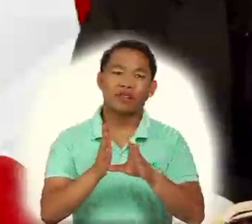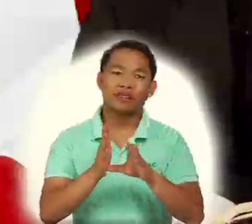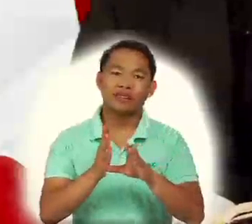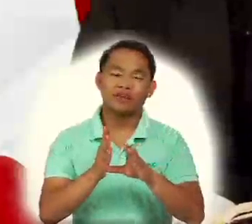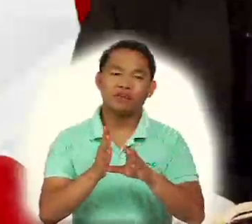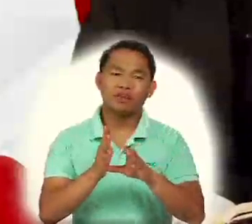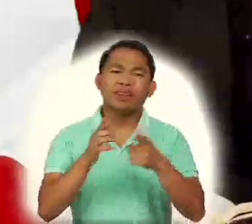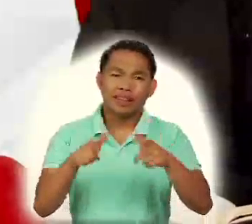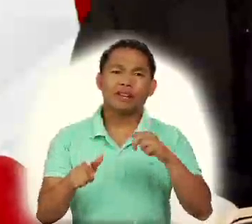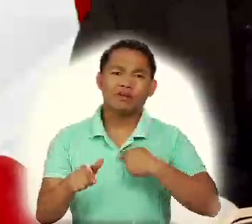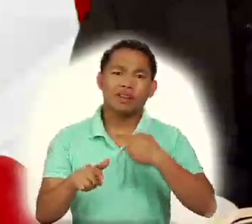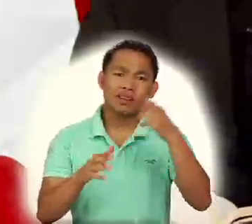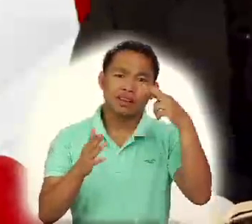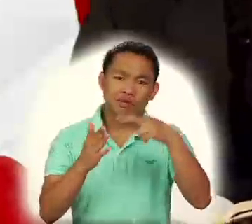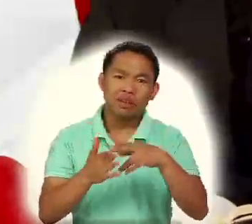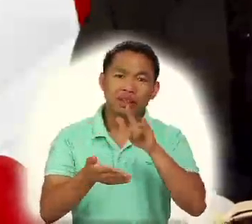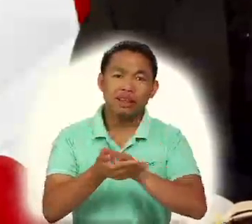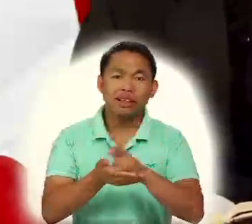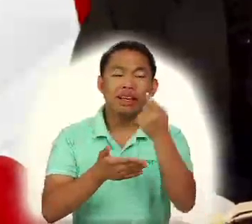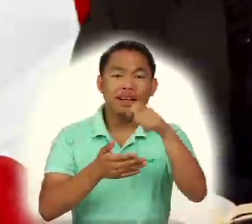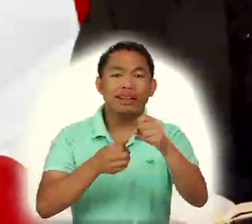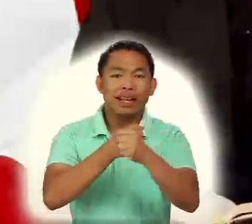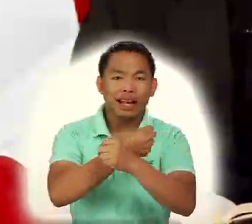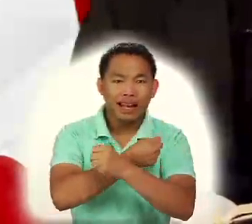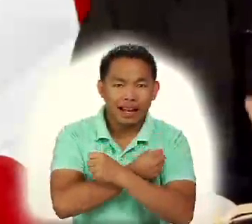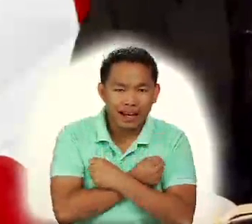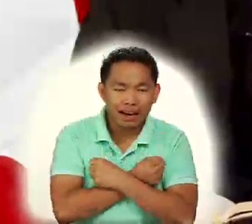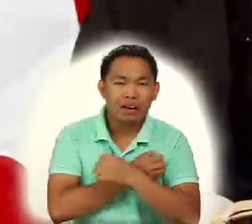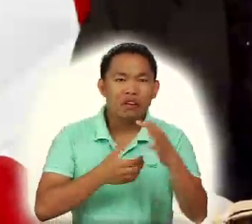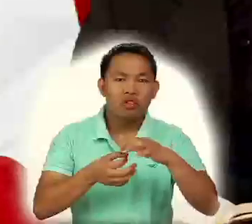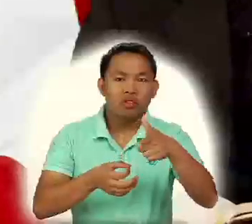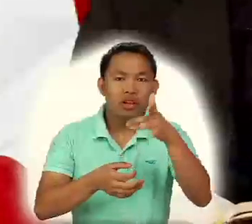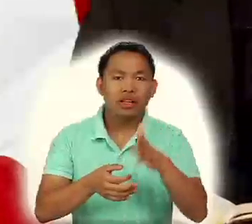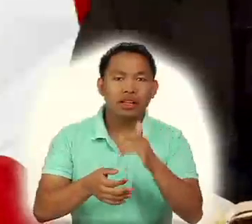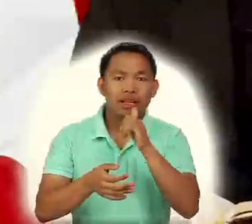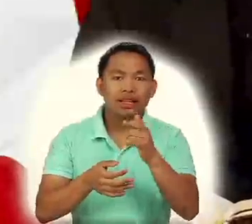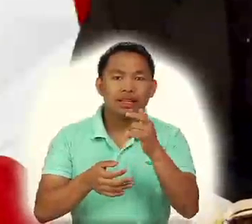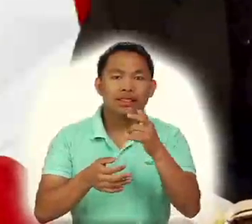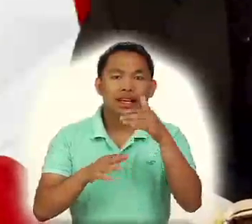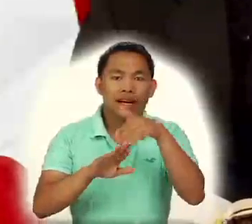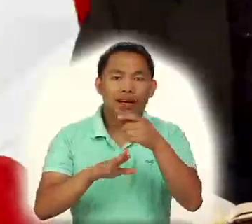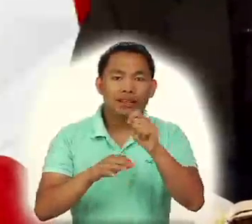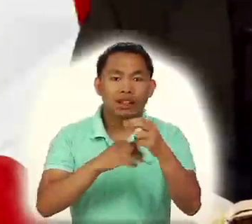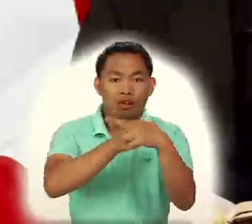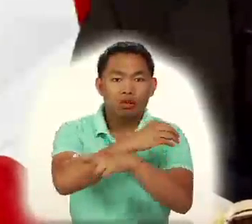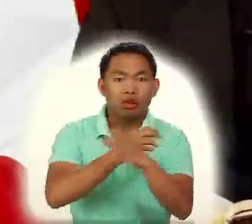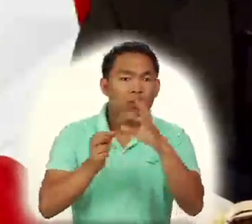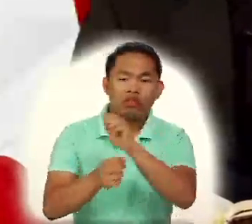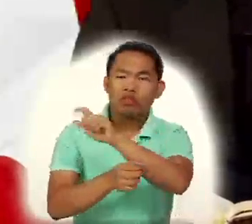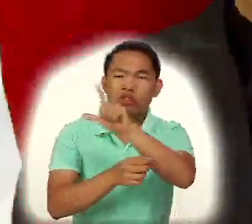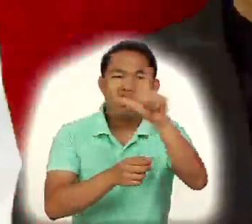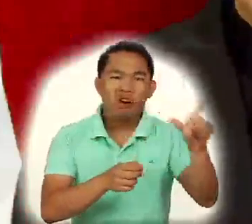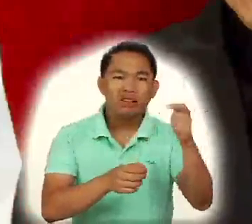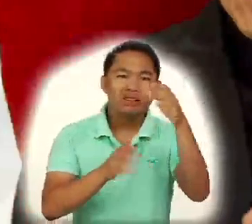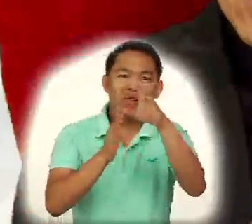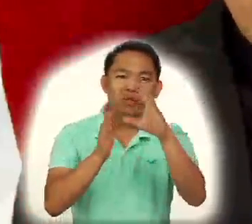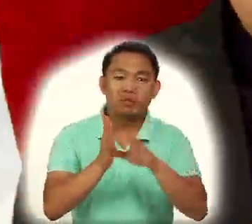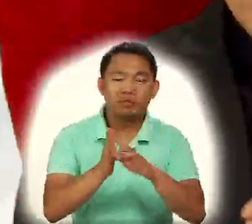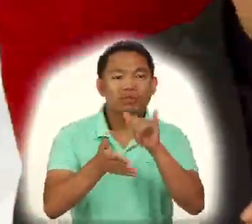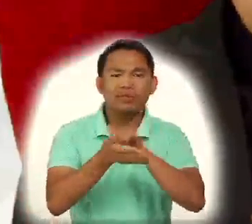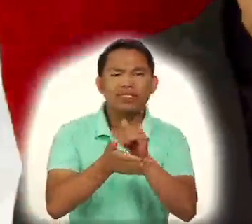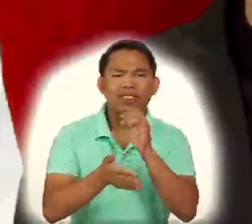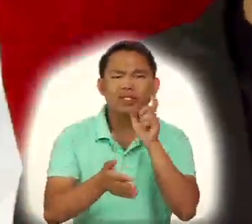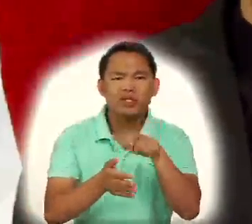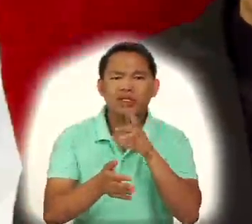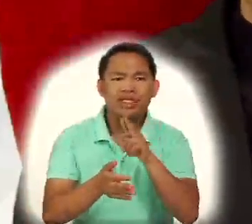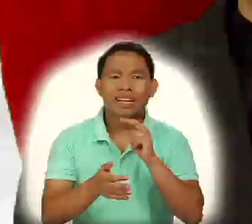Let me repeat that. The love of God is at the root of all the commandments. This should not